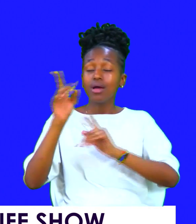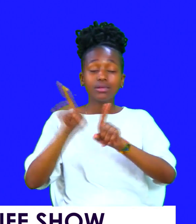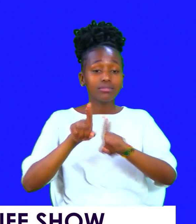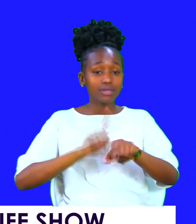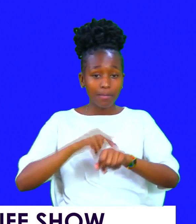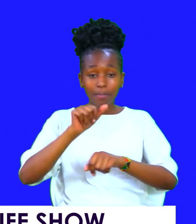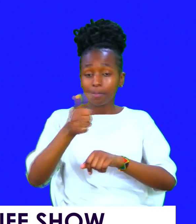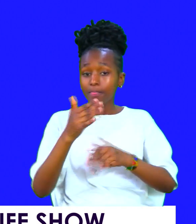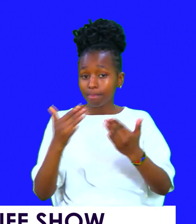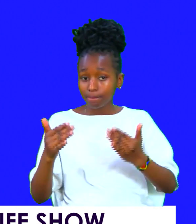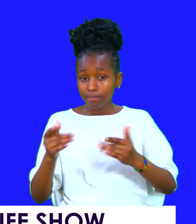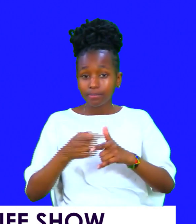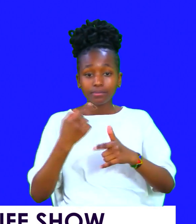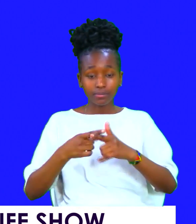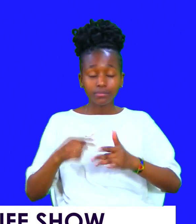sorrow.